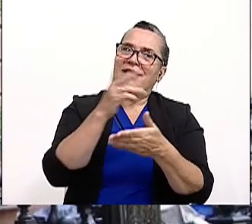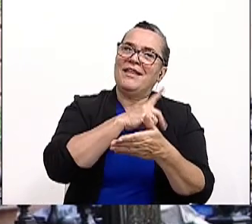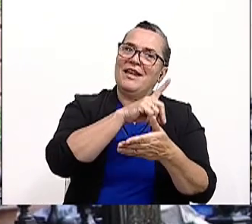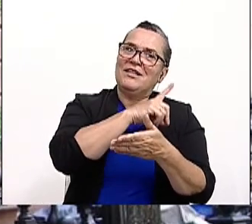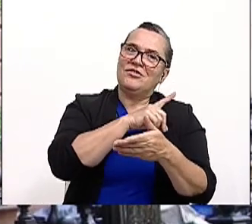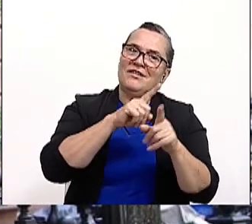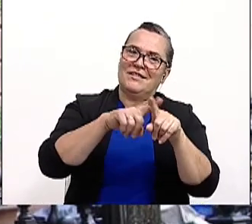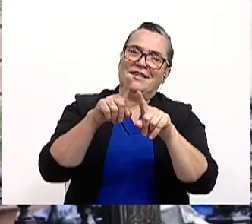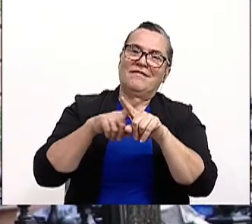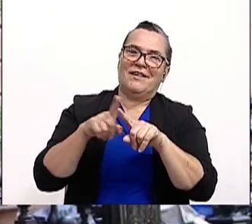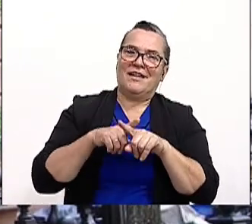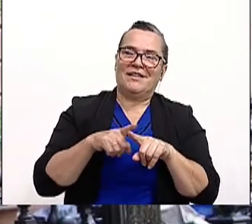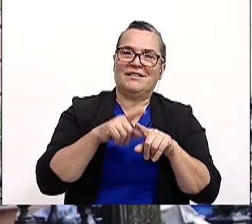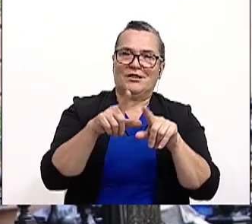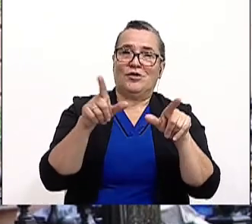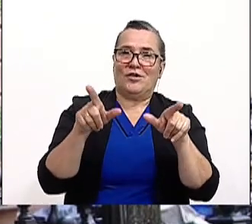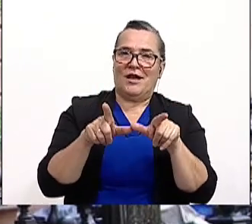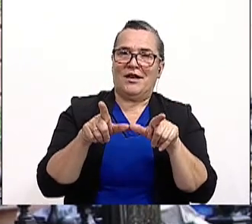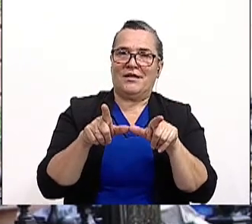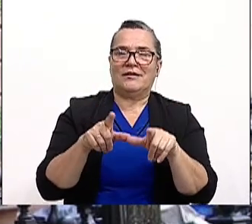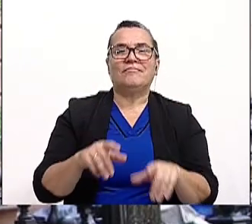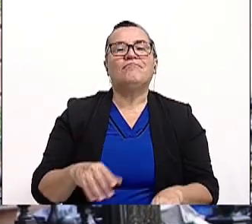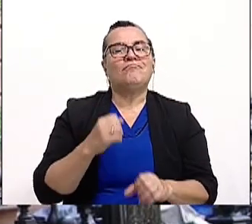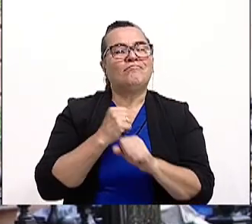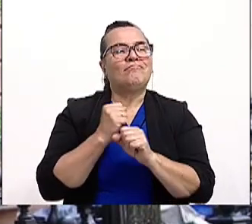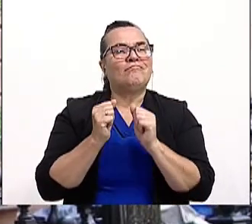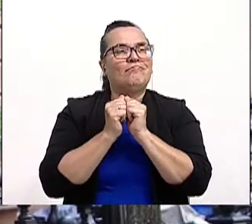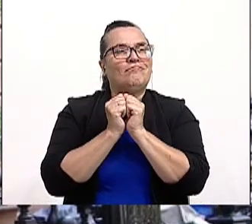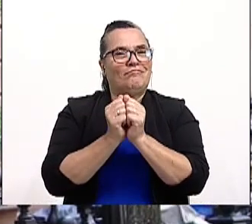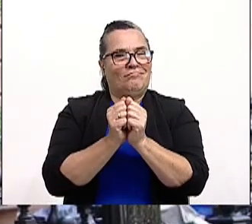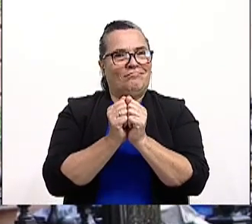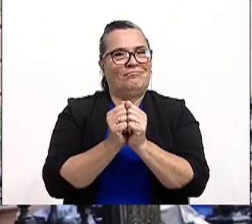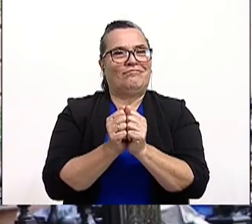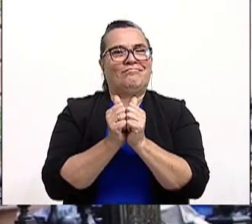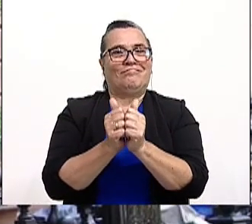places. Okay, let's work together.